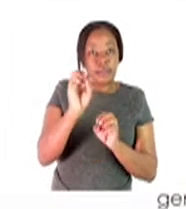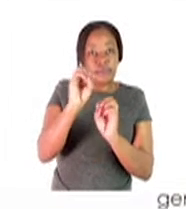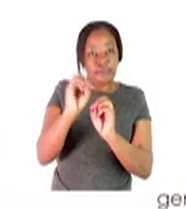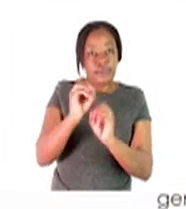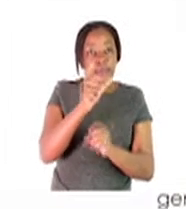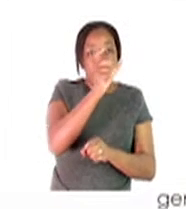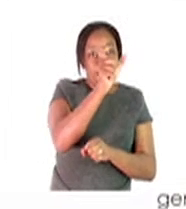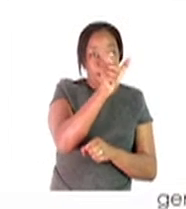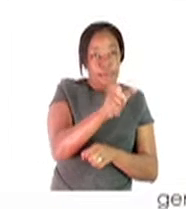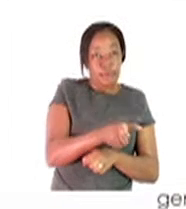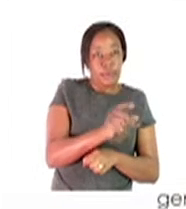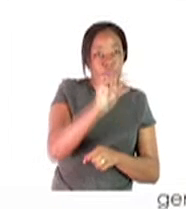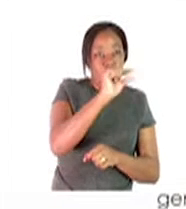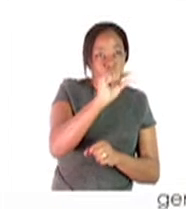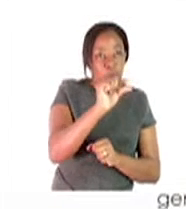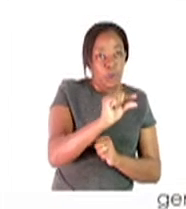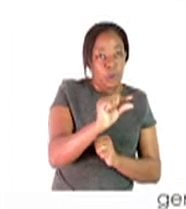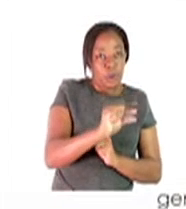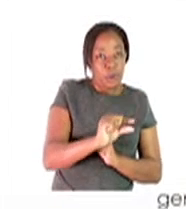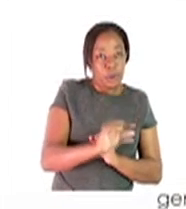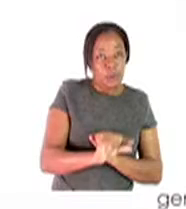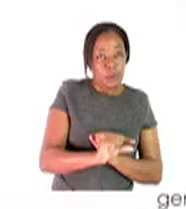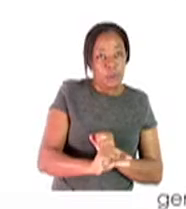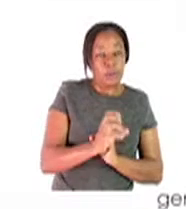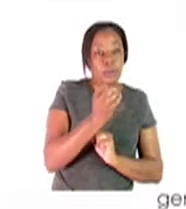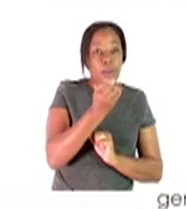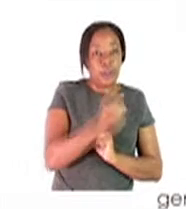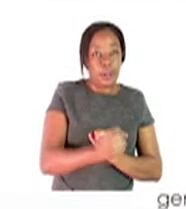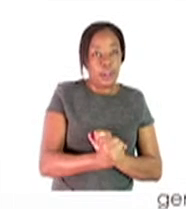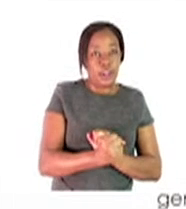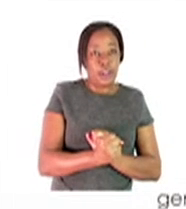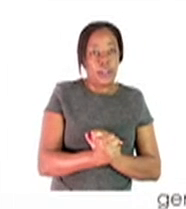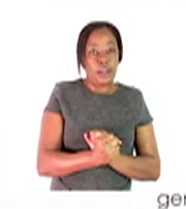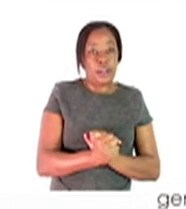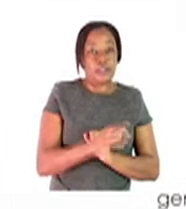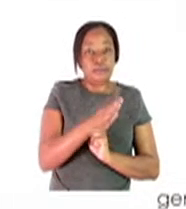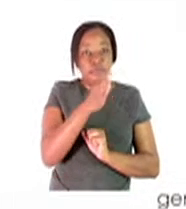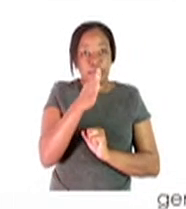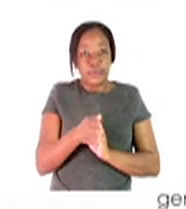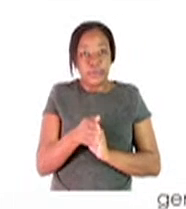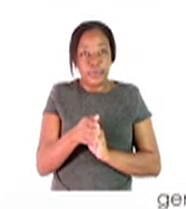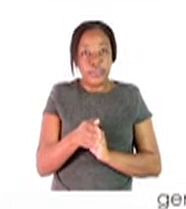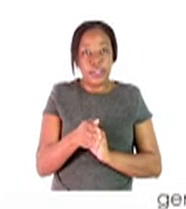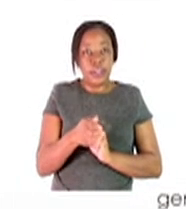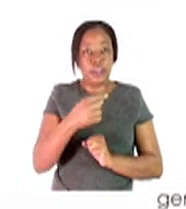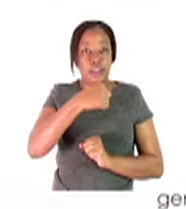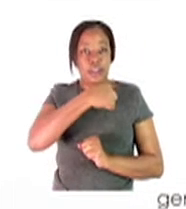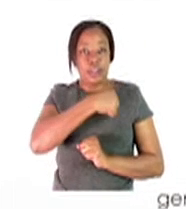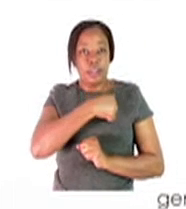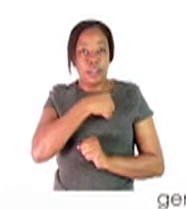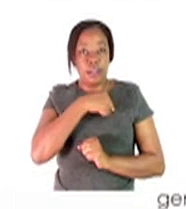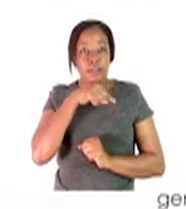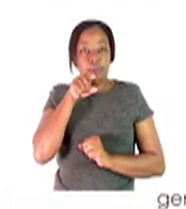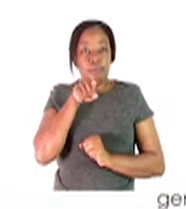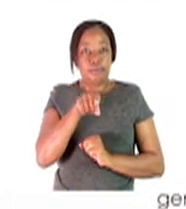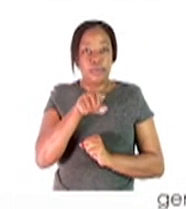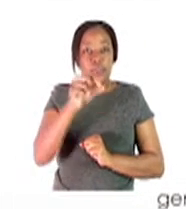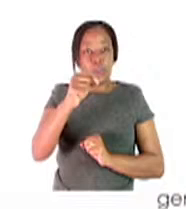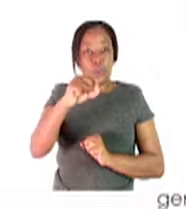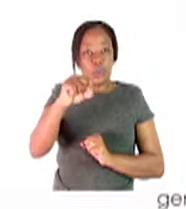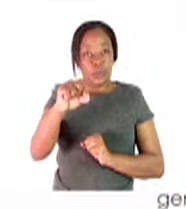gender, and we have to find the feminine gender. None. All